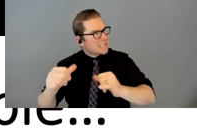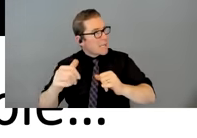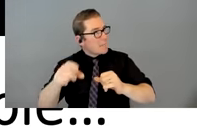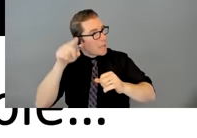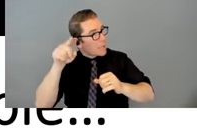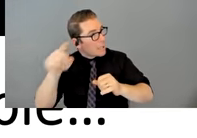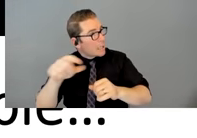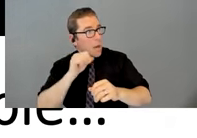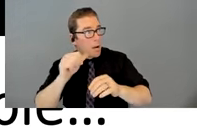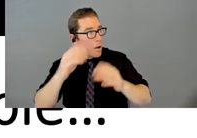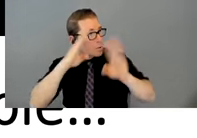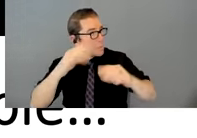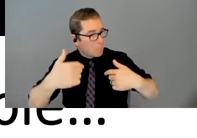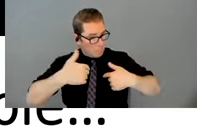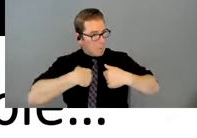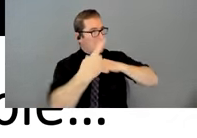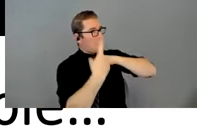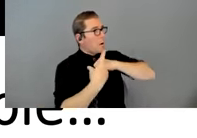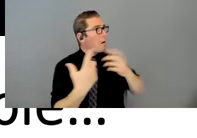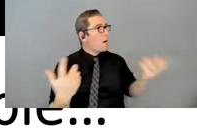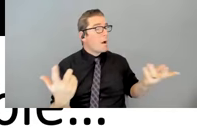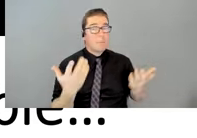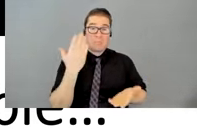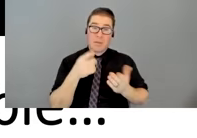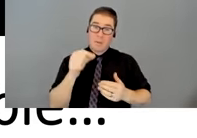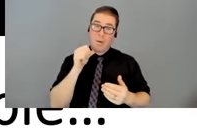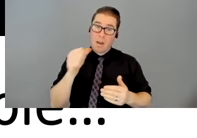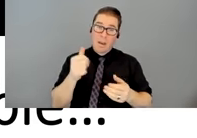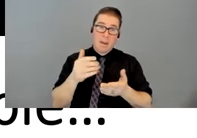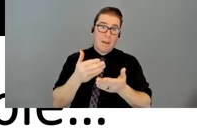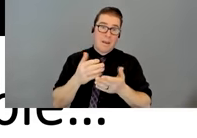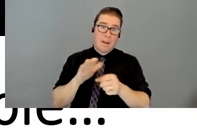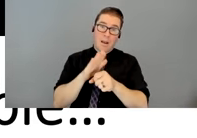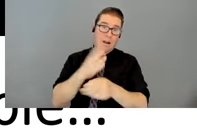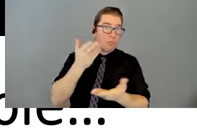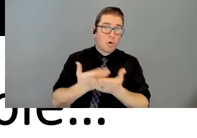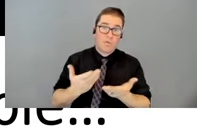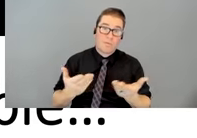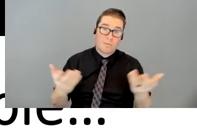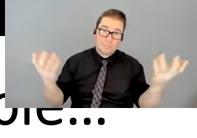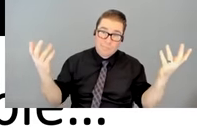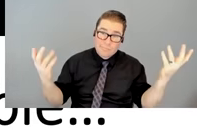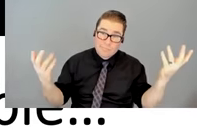documentation, no evidence to support an allegation makes it difficult to